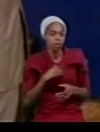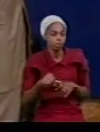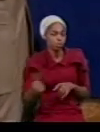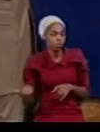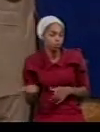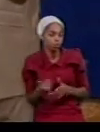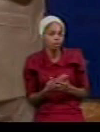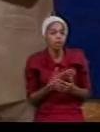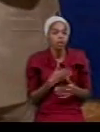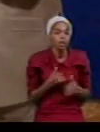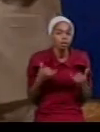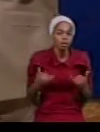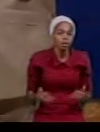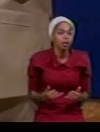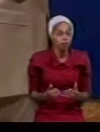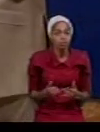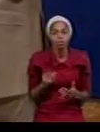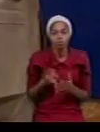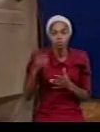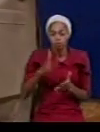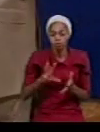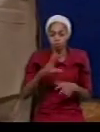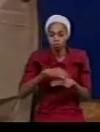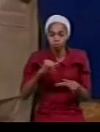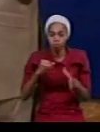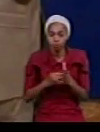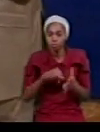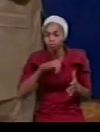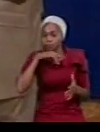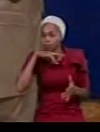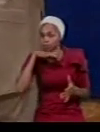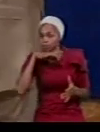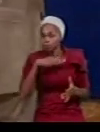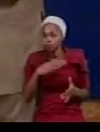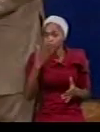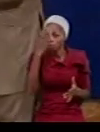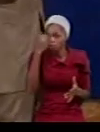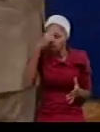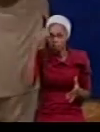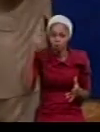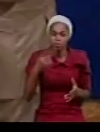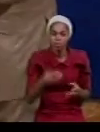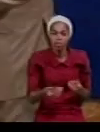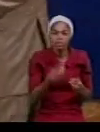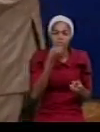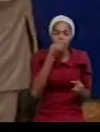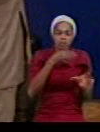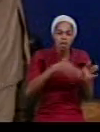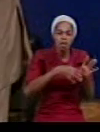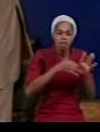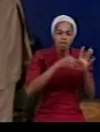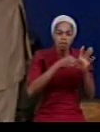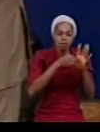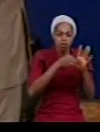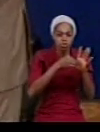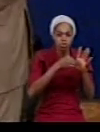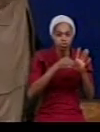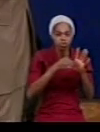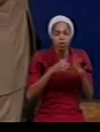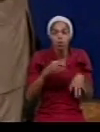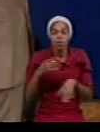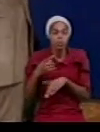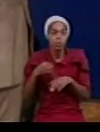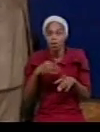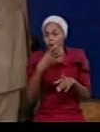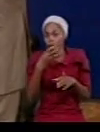that were determined as unclean was that they were scavengers. They ate dead things. They were carnivorous. They ate blood. And